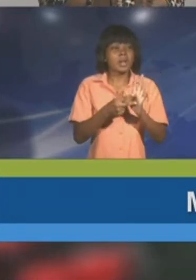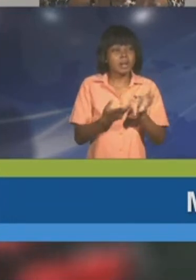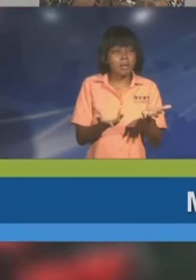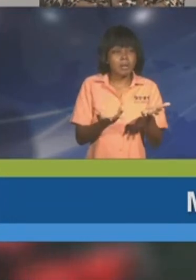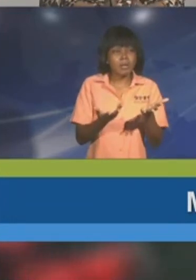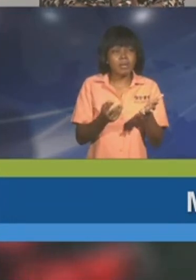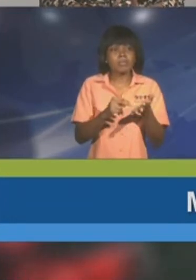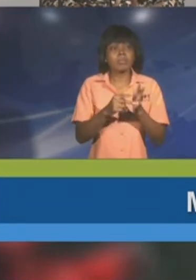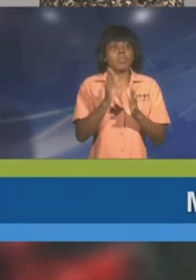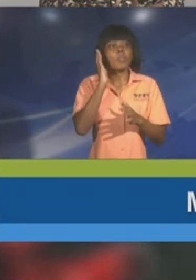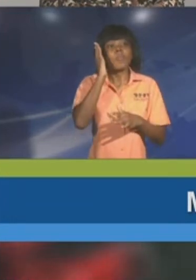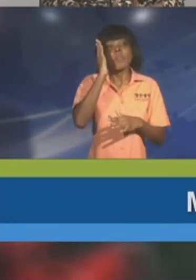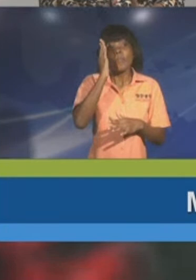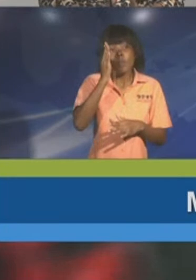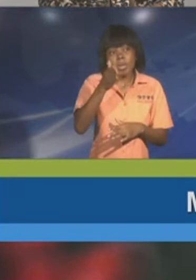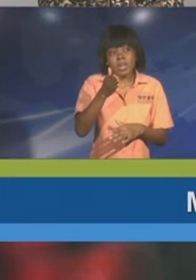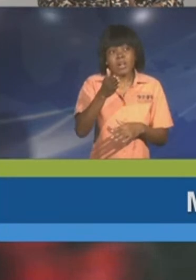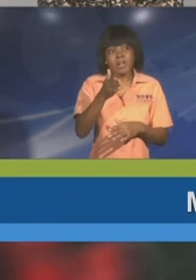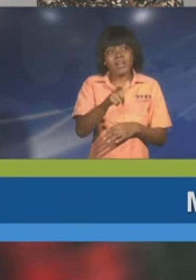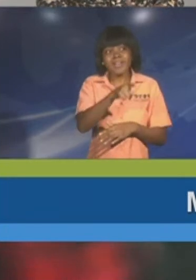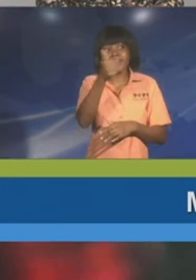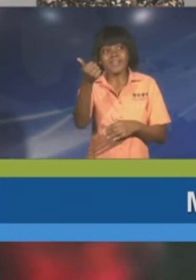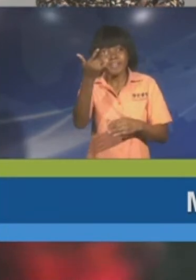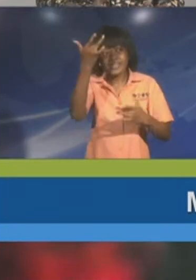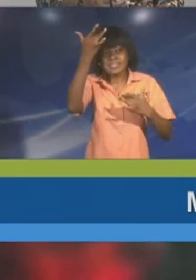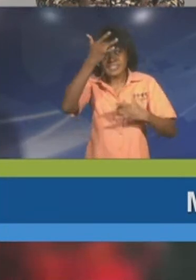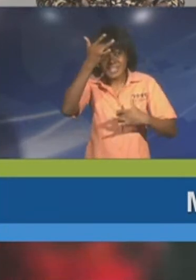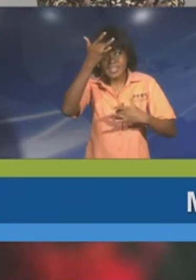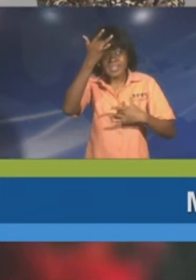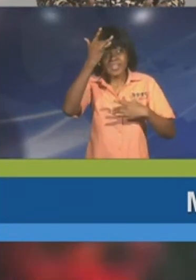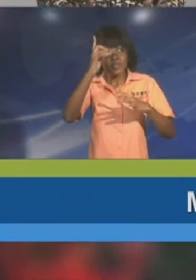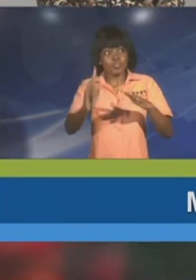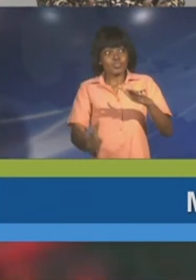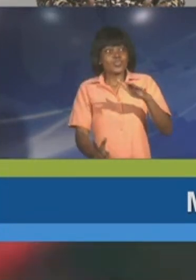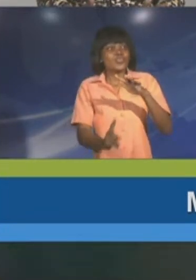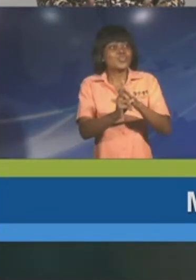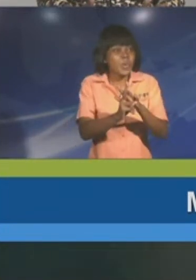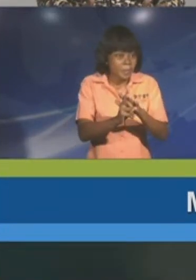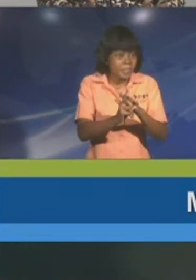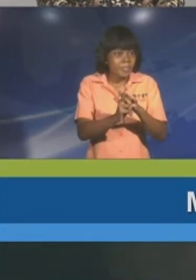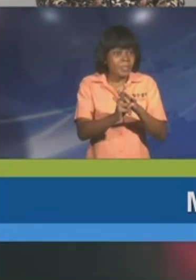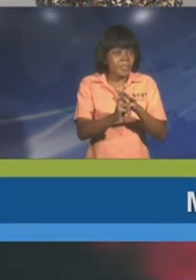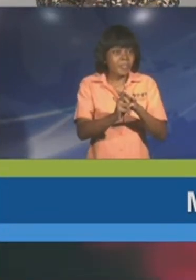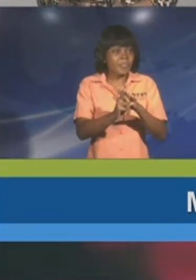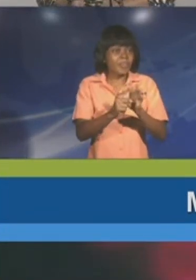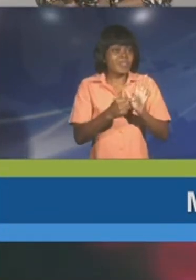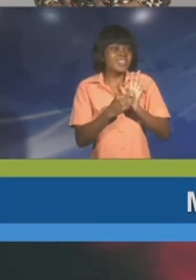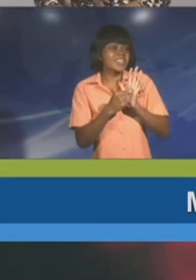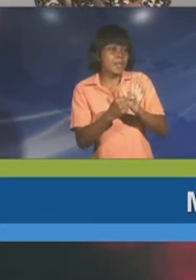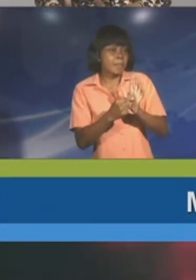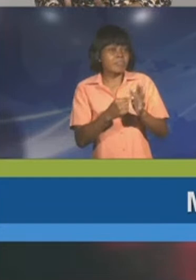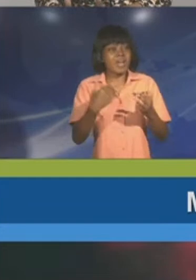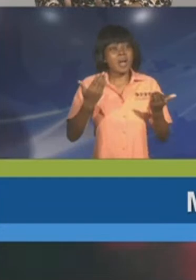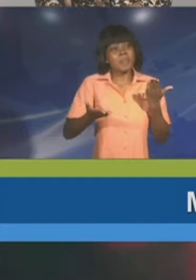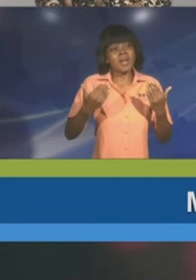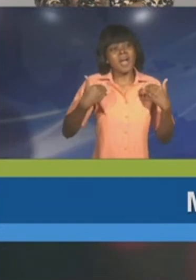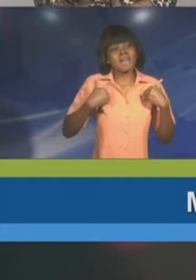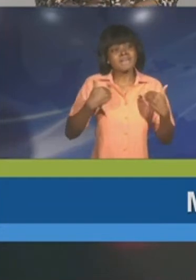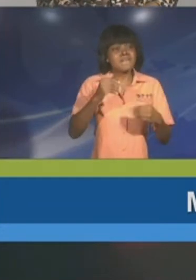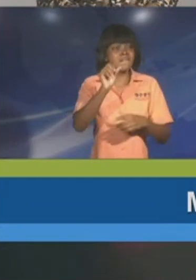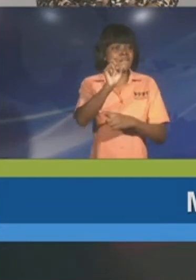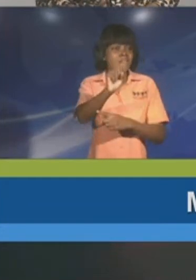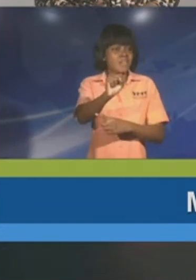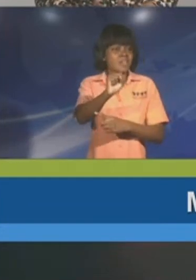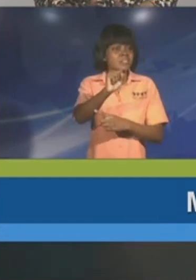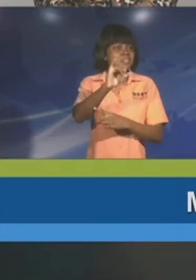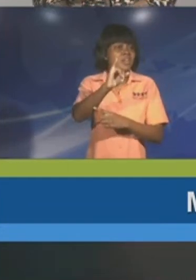else, some other medical illness. So, for instance, if I'm a sickle cell disease with a painful crisis,